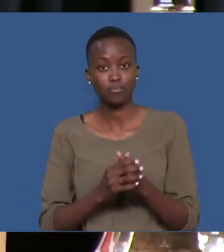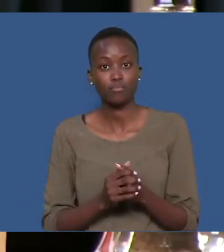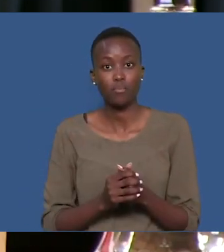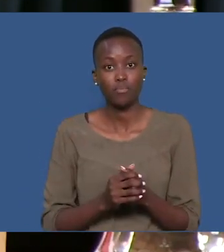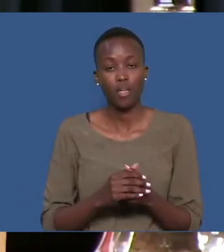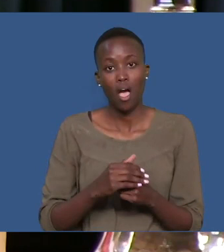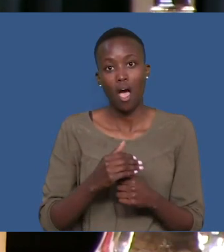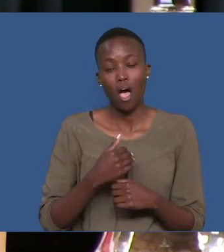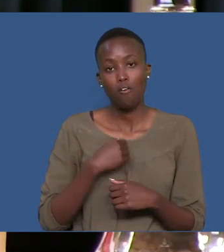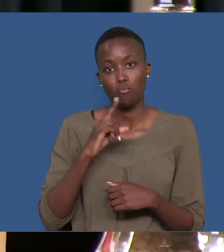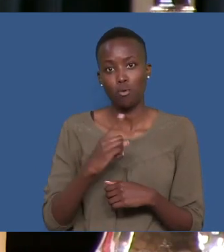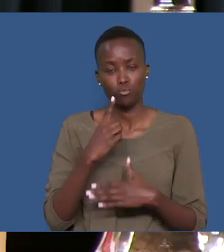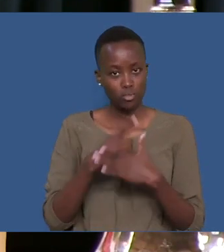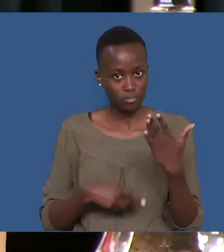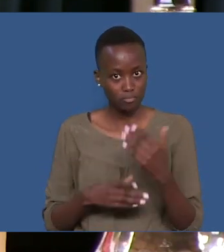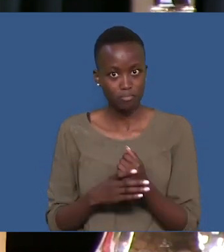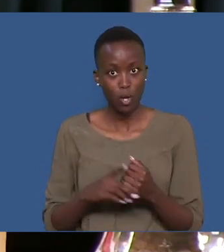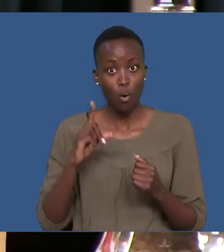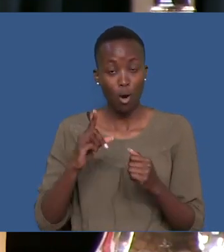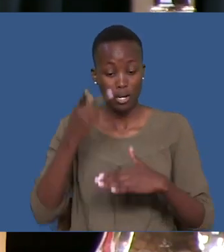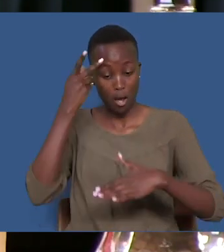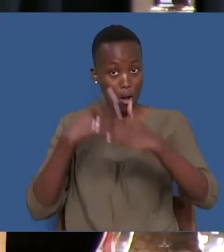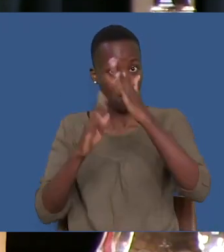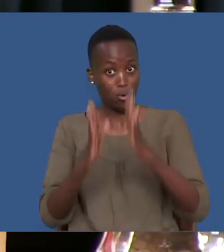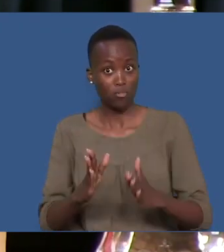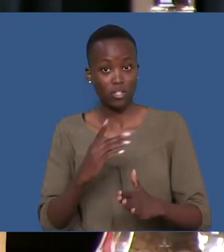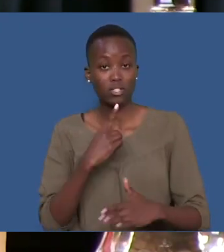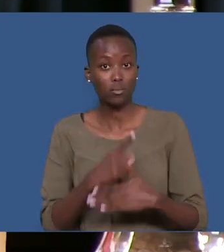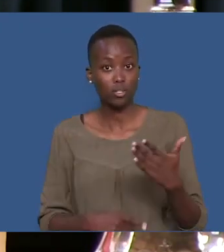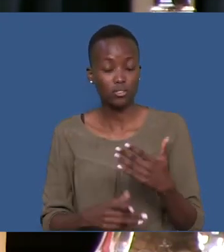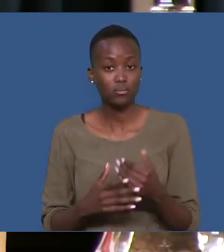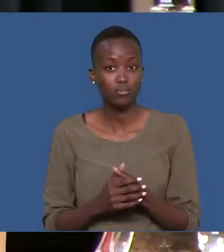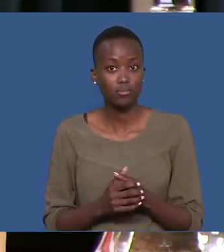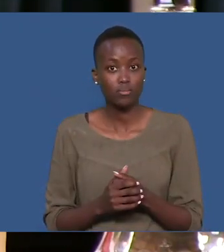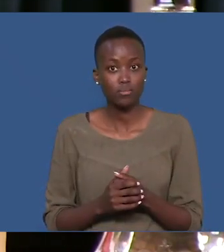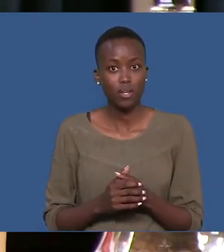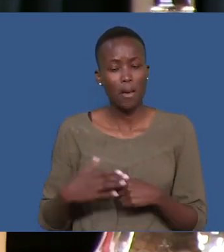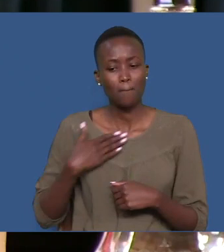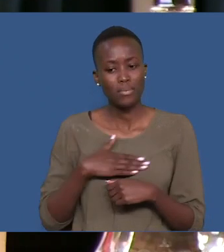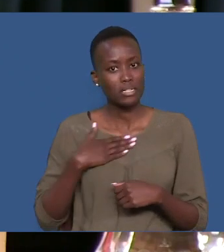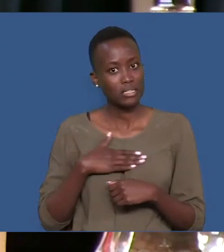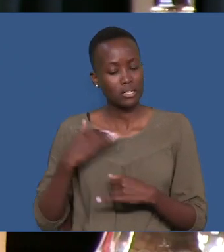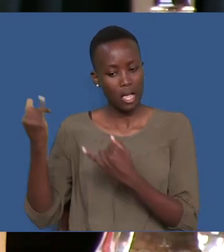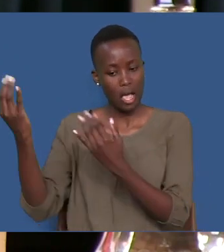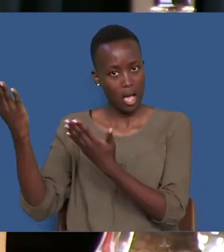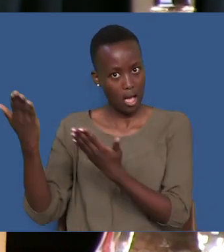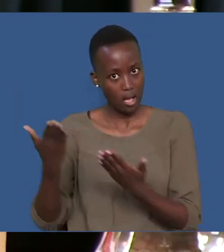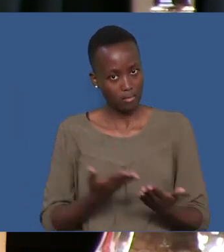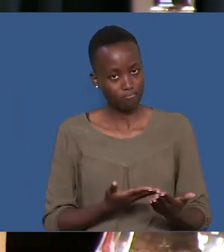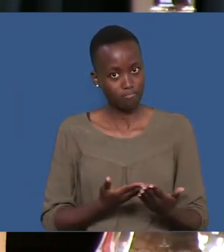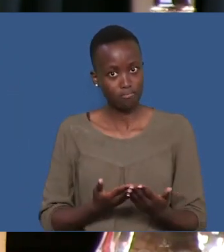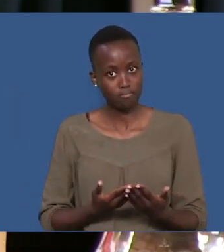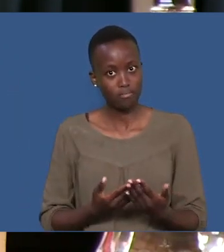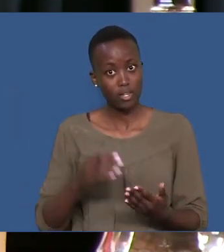one of them said," this is one of the prophets, "then one of them said, 'Won't you please come with your servants?' 'I